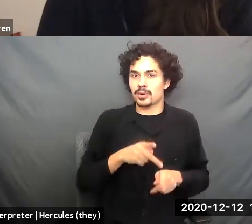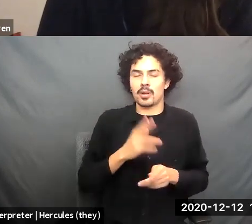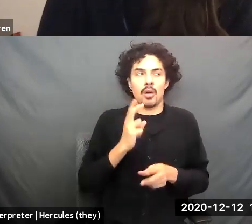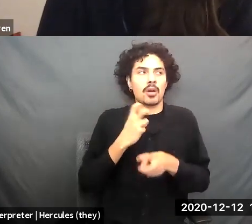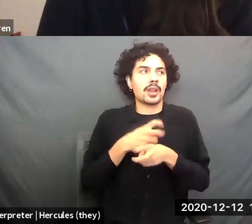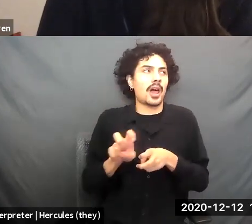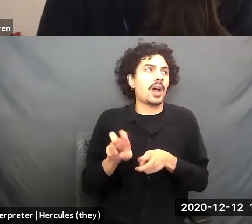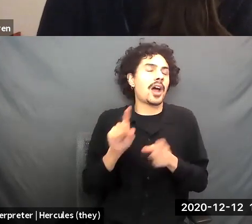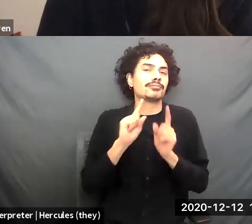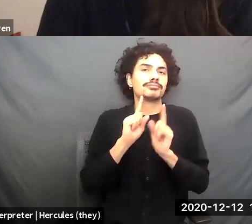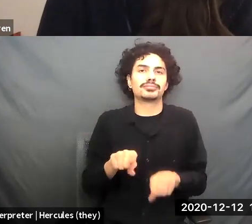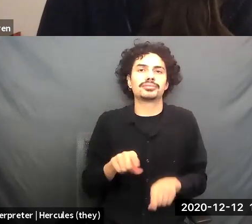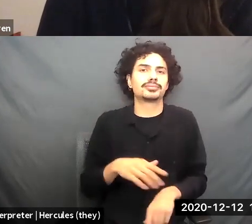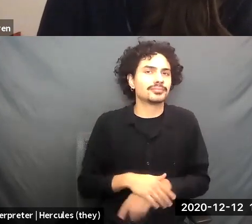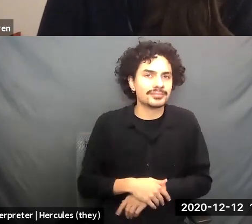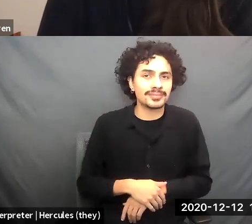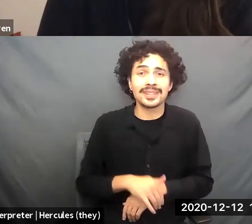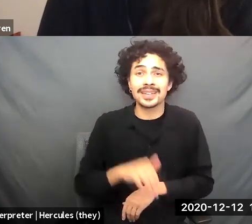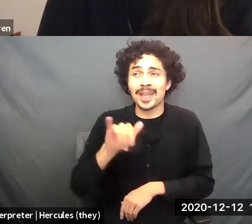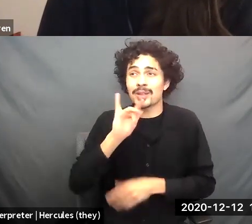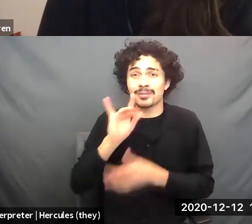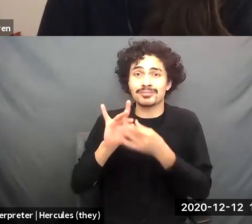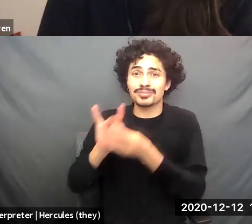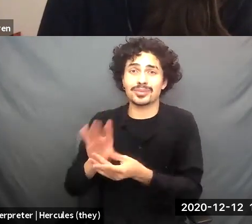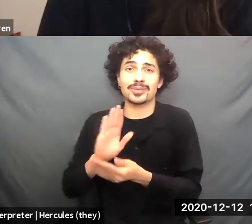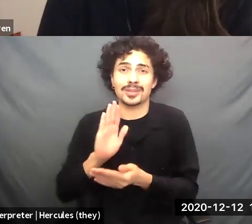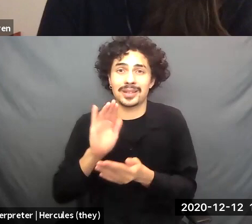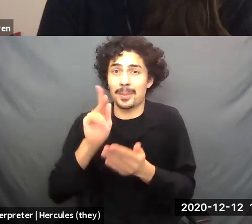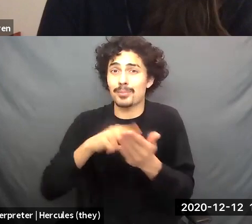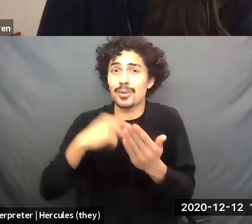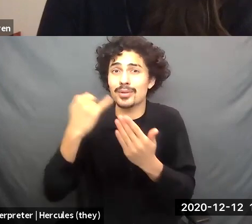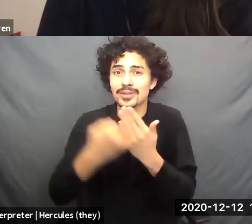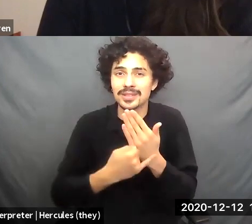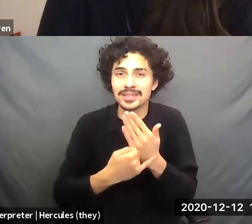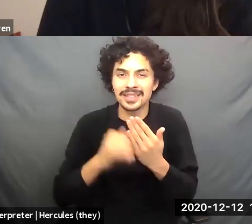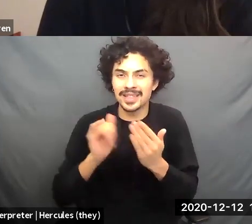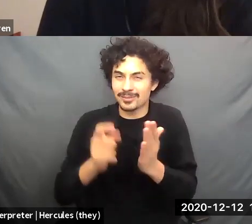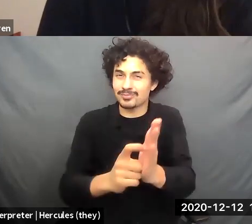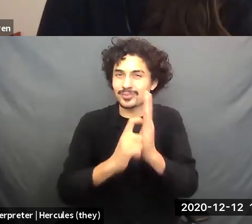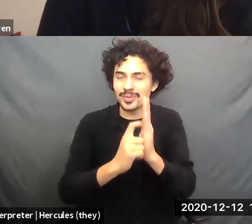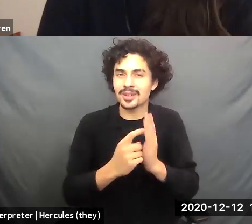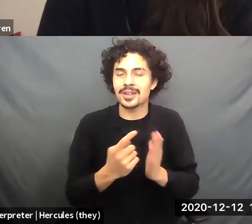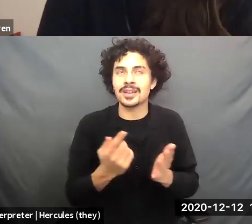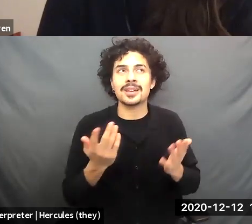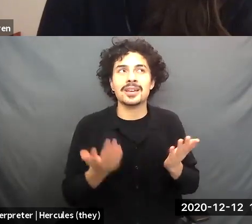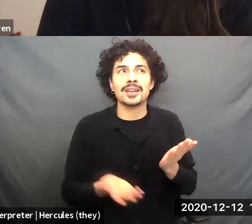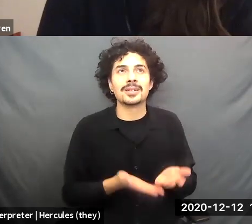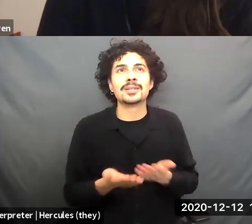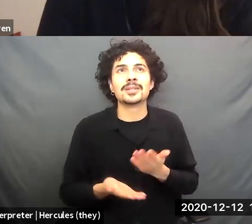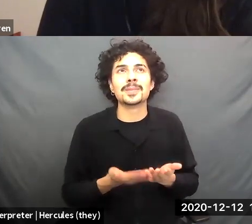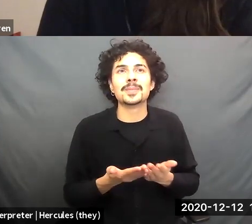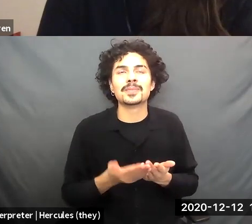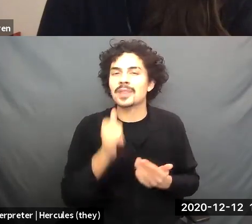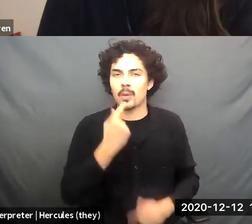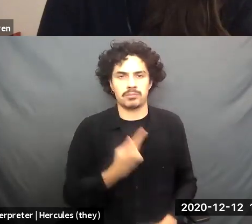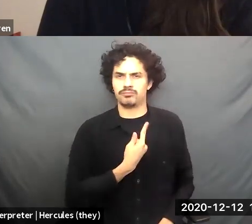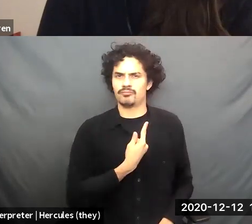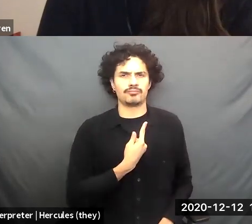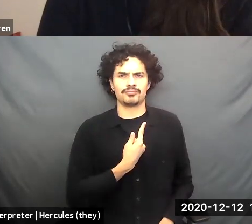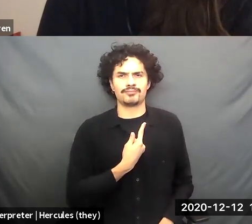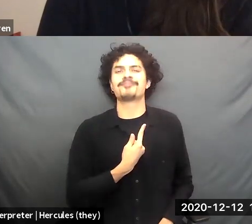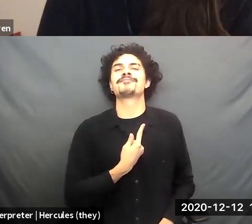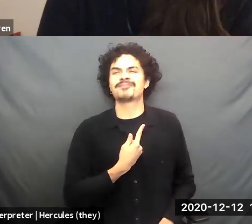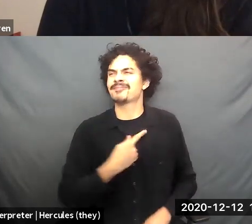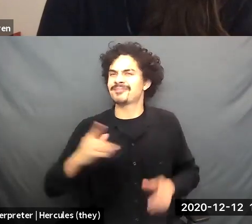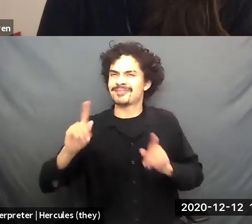And that even speaks to the project then, like it would have to be one that is collective and continuously